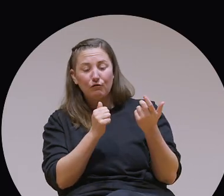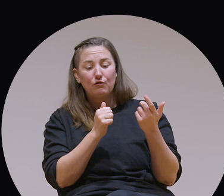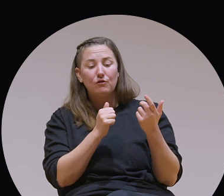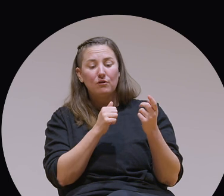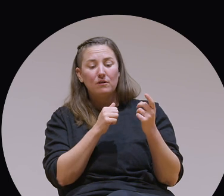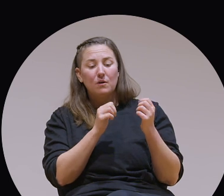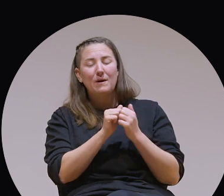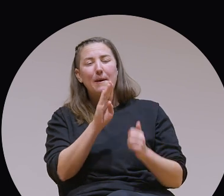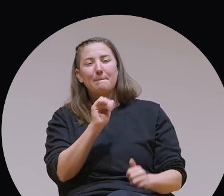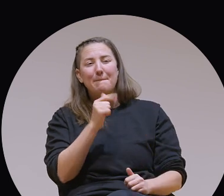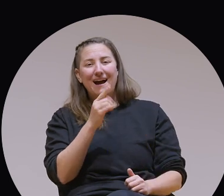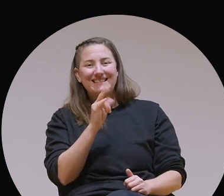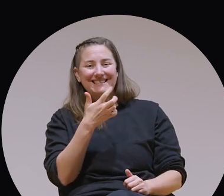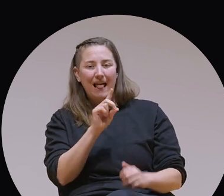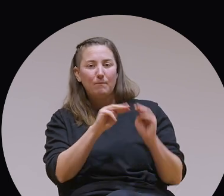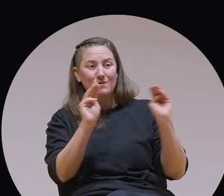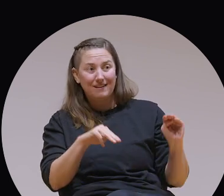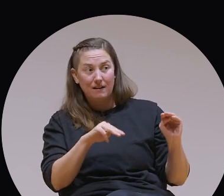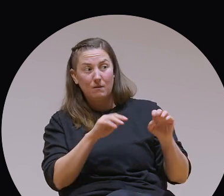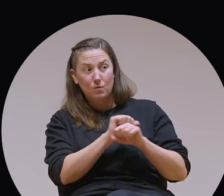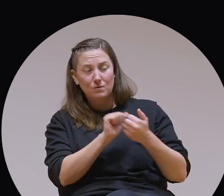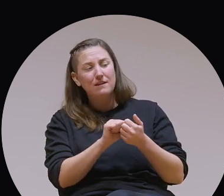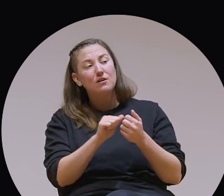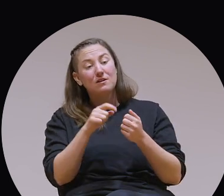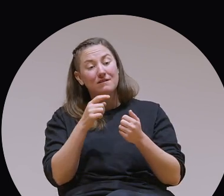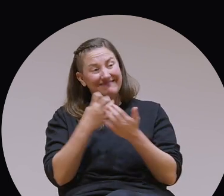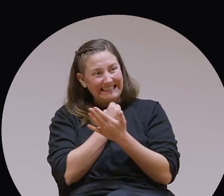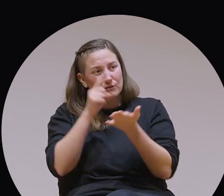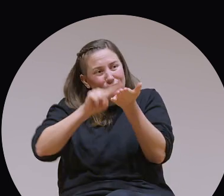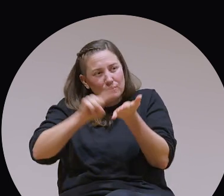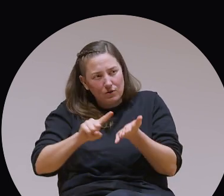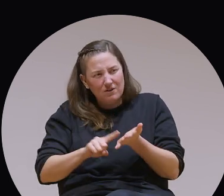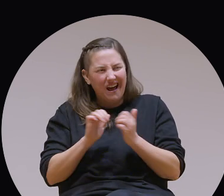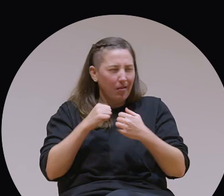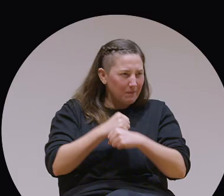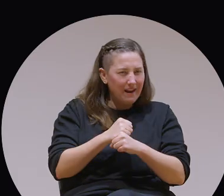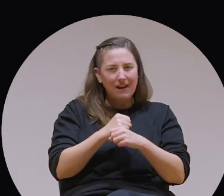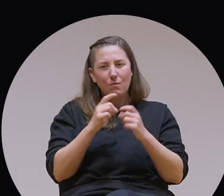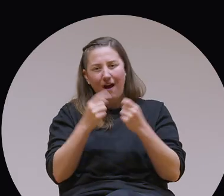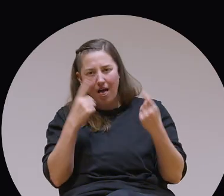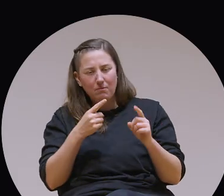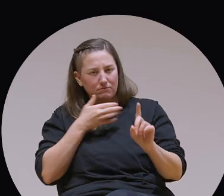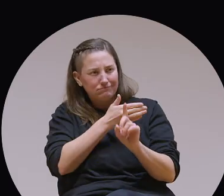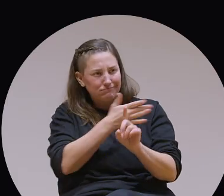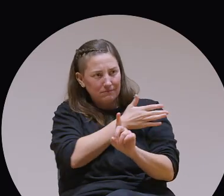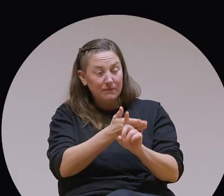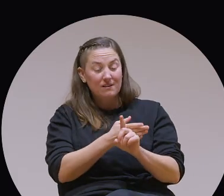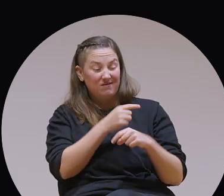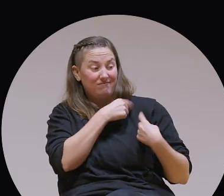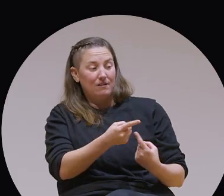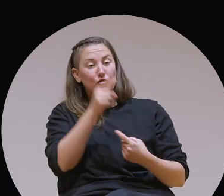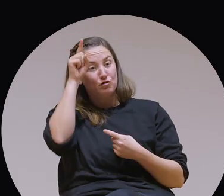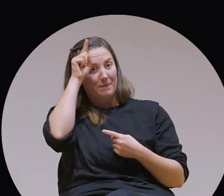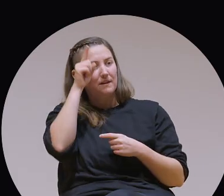Baghdad Museum, to find out more about this object and its creation. So over the last few months, they've been working together in